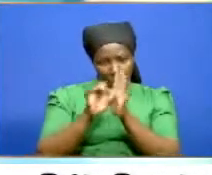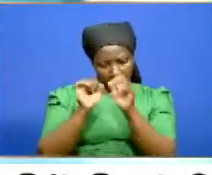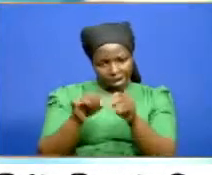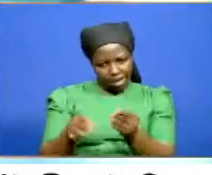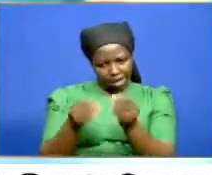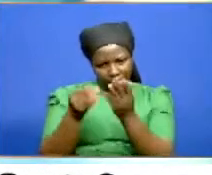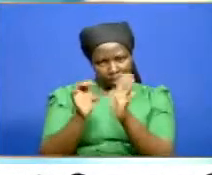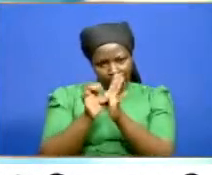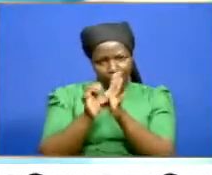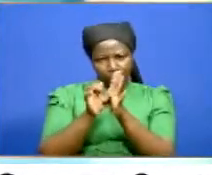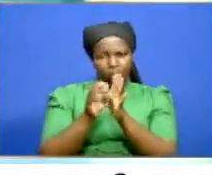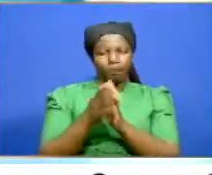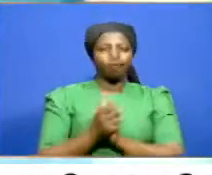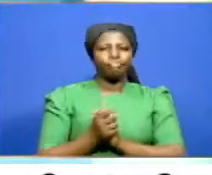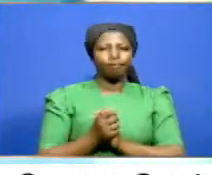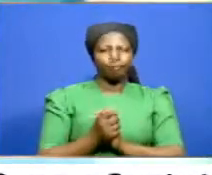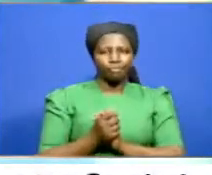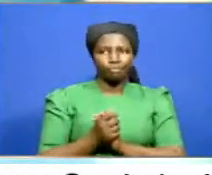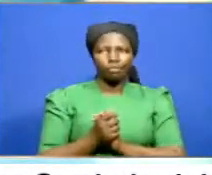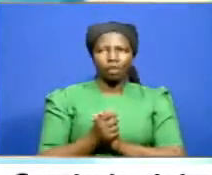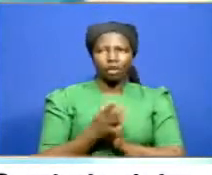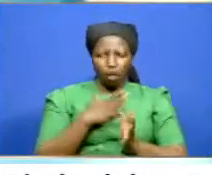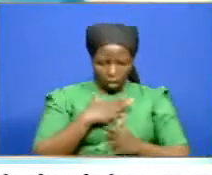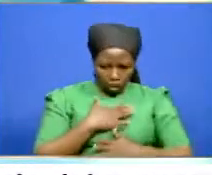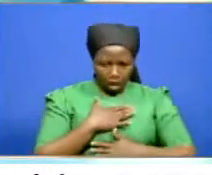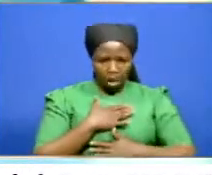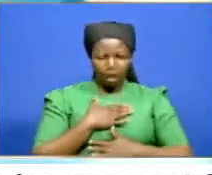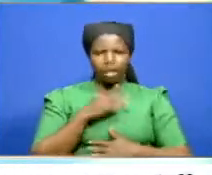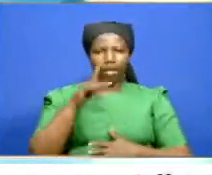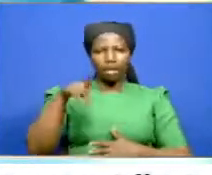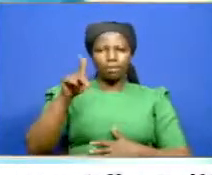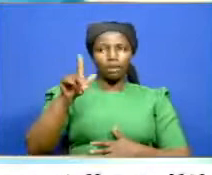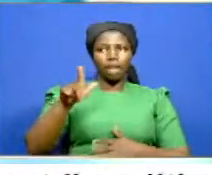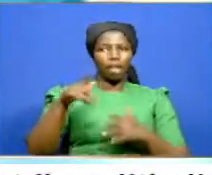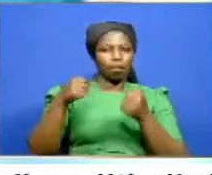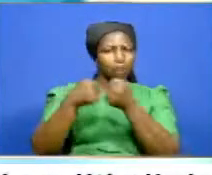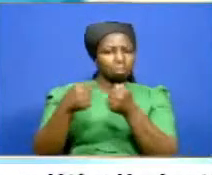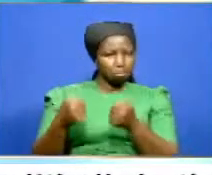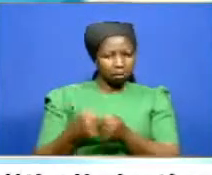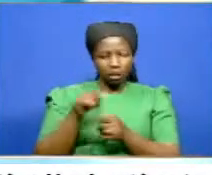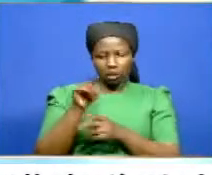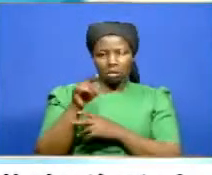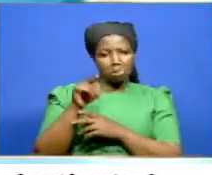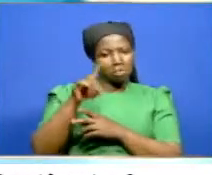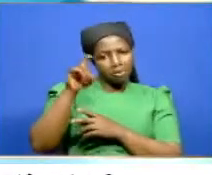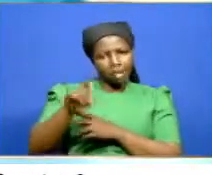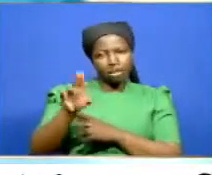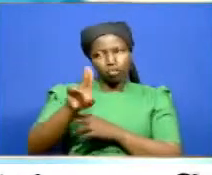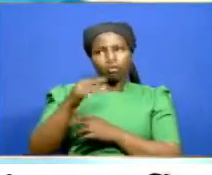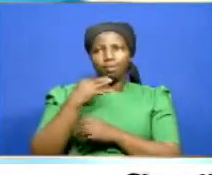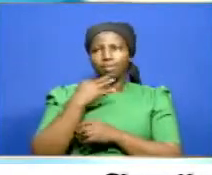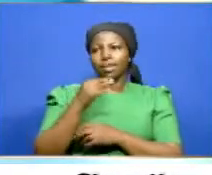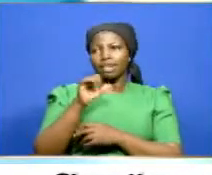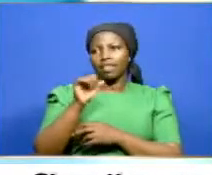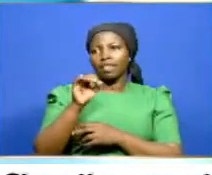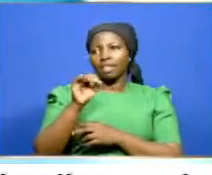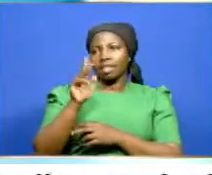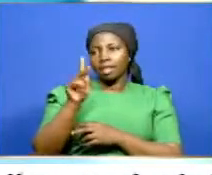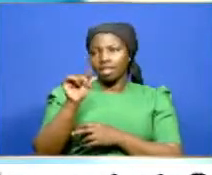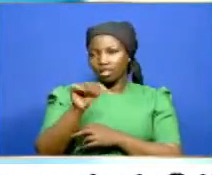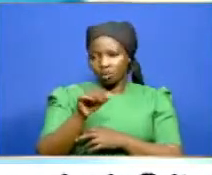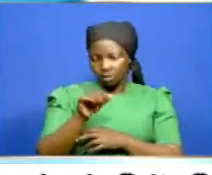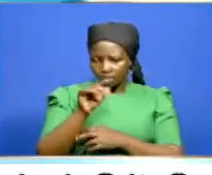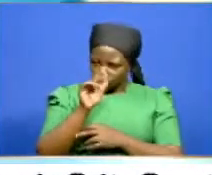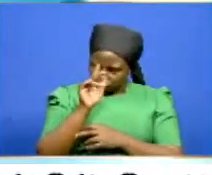honoring a league match fixture in the Kenya Premier League, you'll spend almost 350k. That's a single match